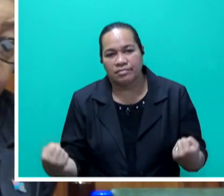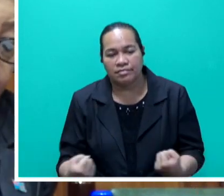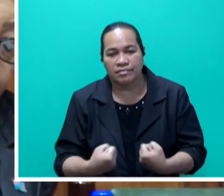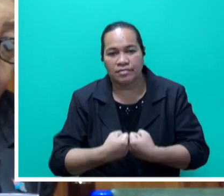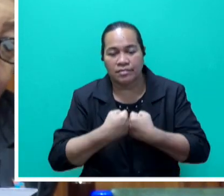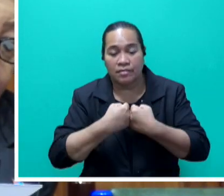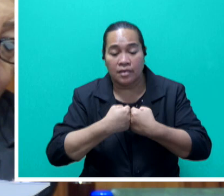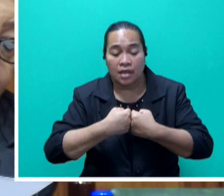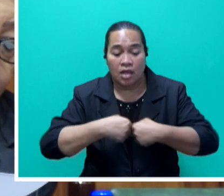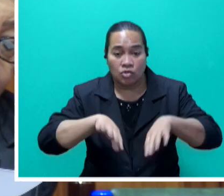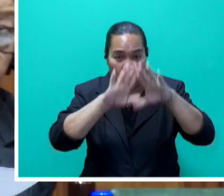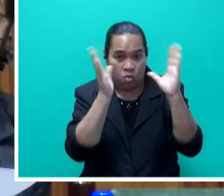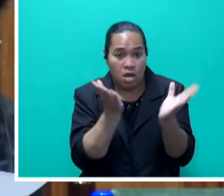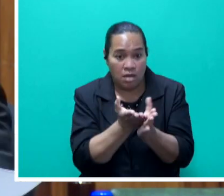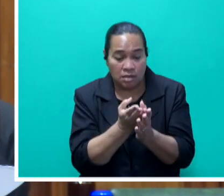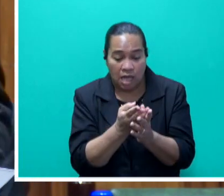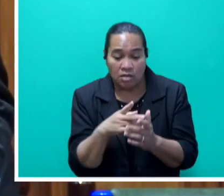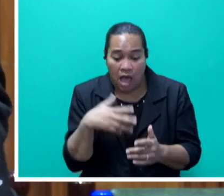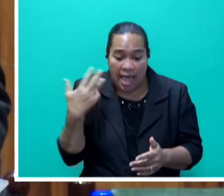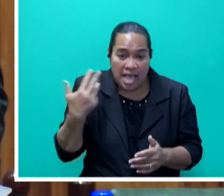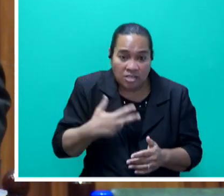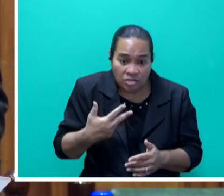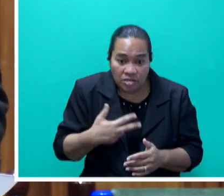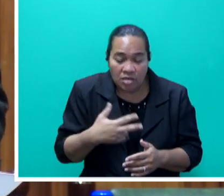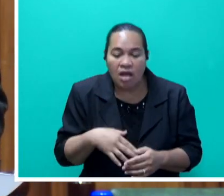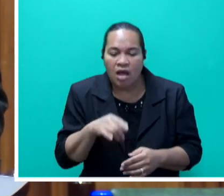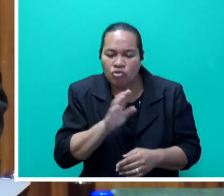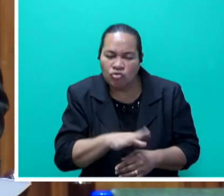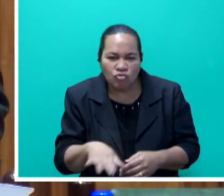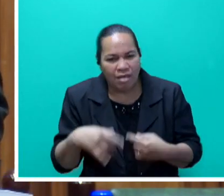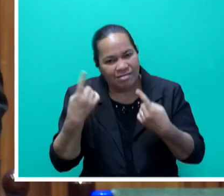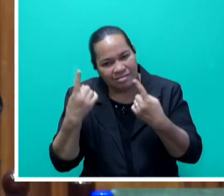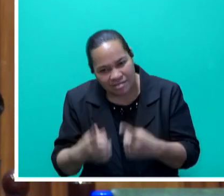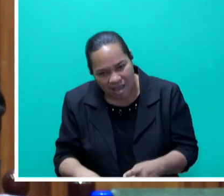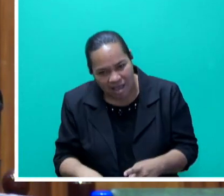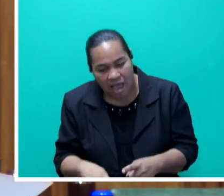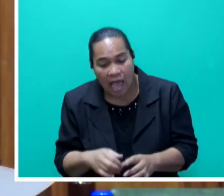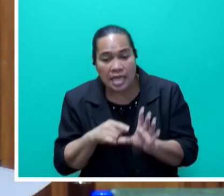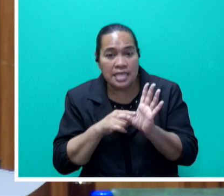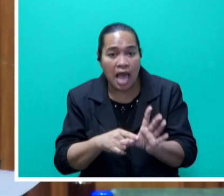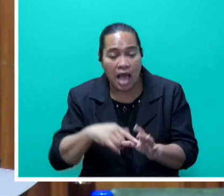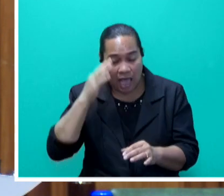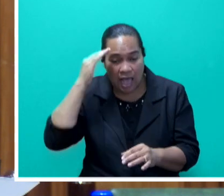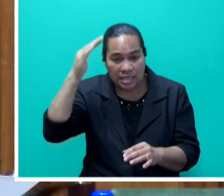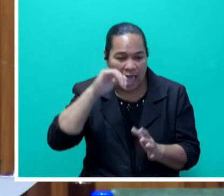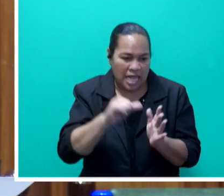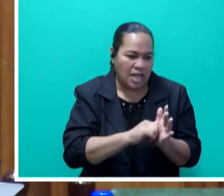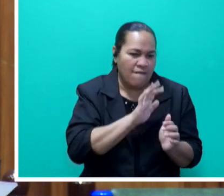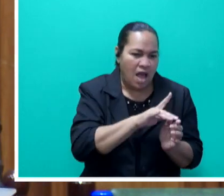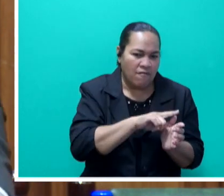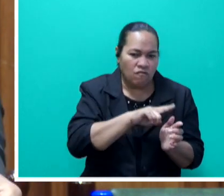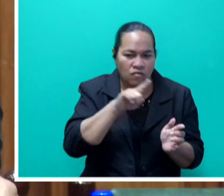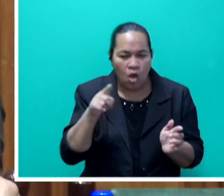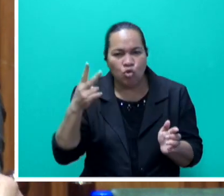Globally, road traffic injuries are the leading cause of death for children and young adults between the ages of 5 to